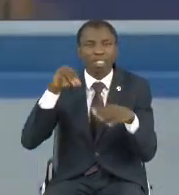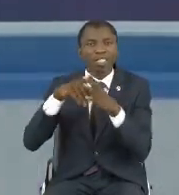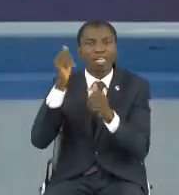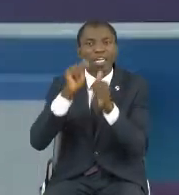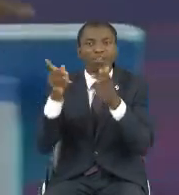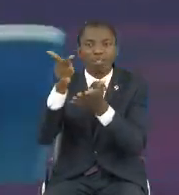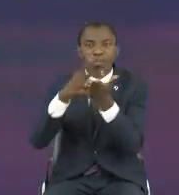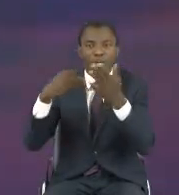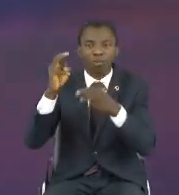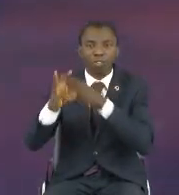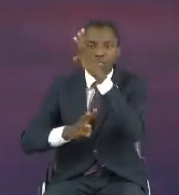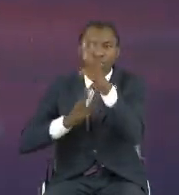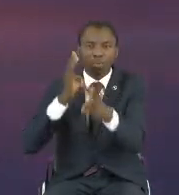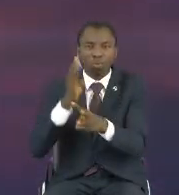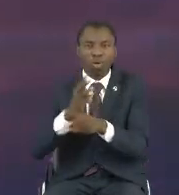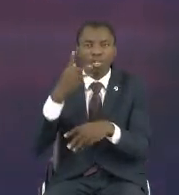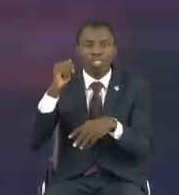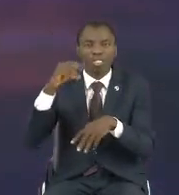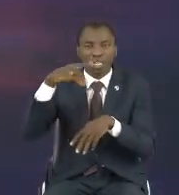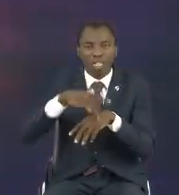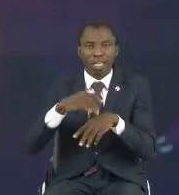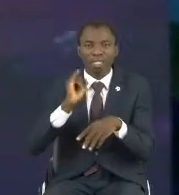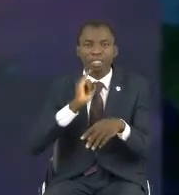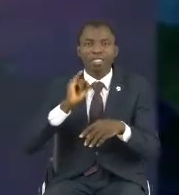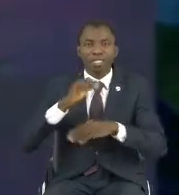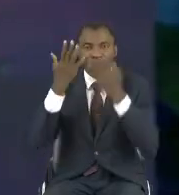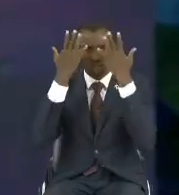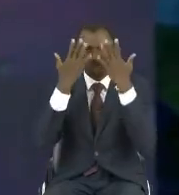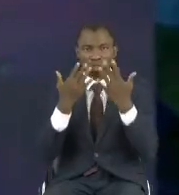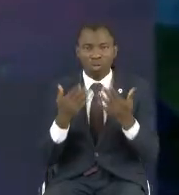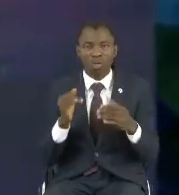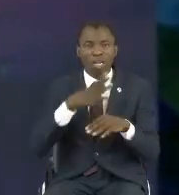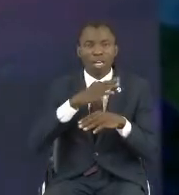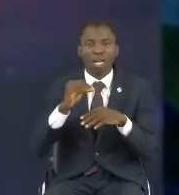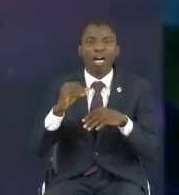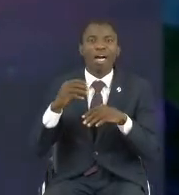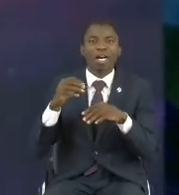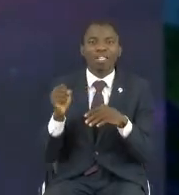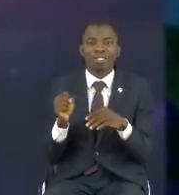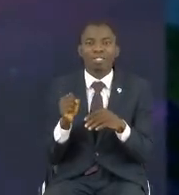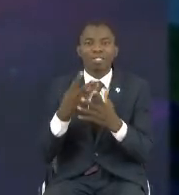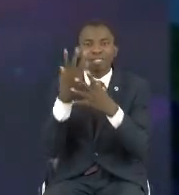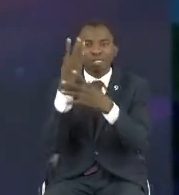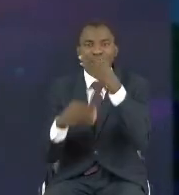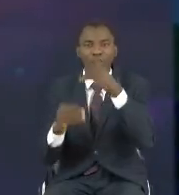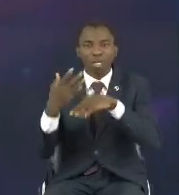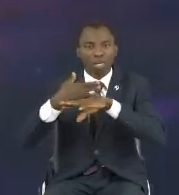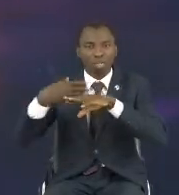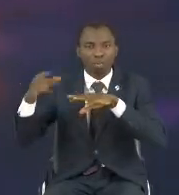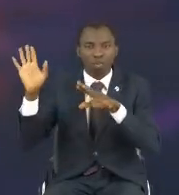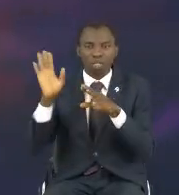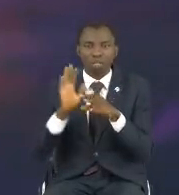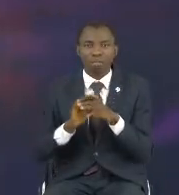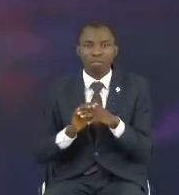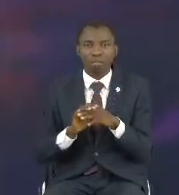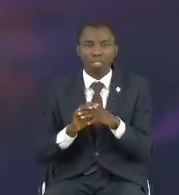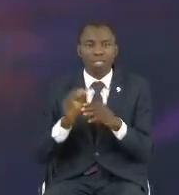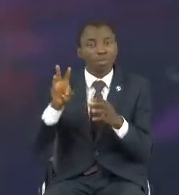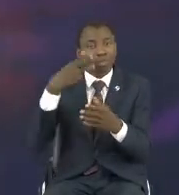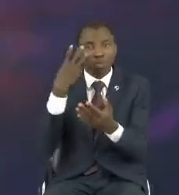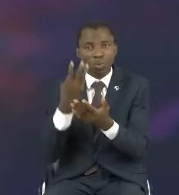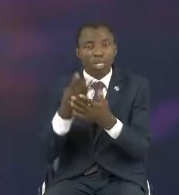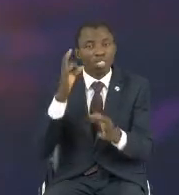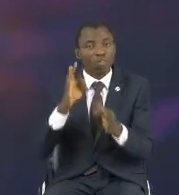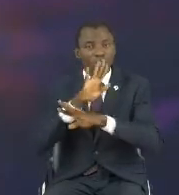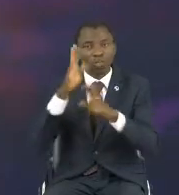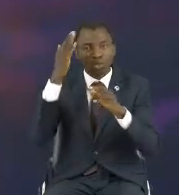the earth mourneth and fadeth away. Well, if you didn't know that before,